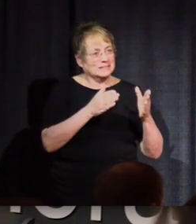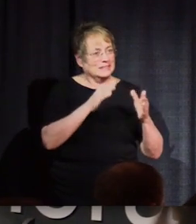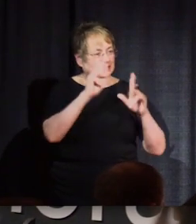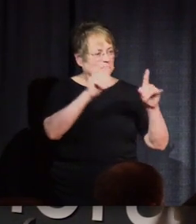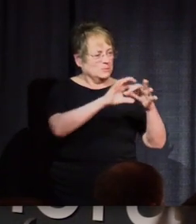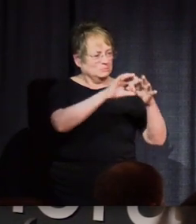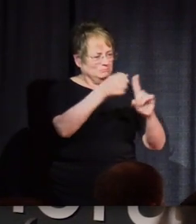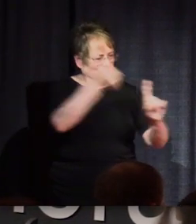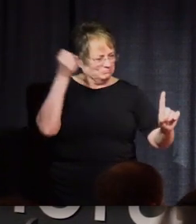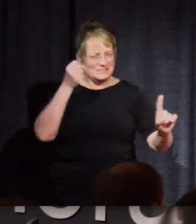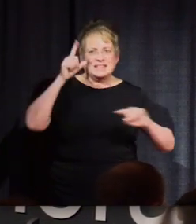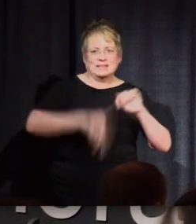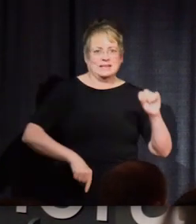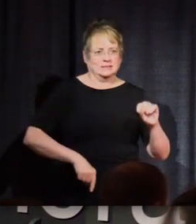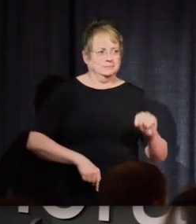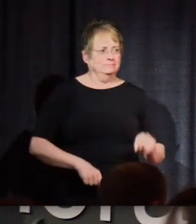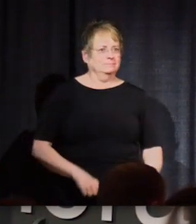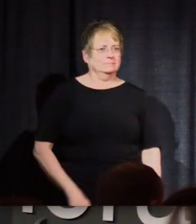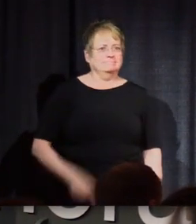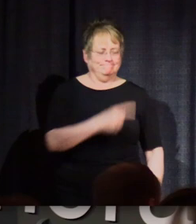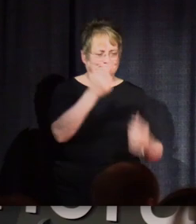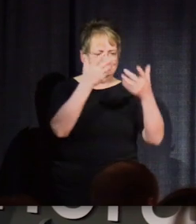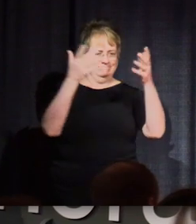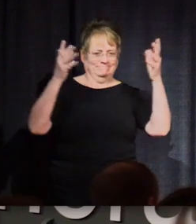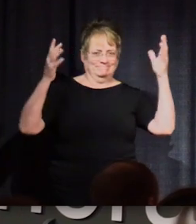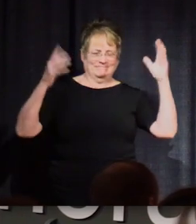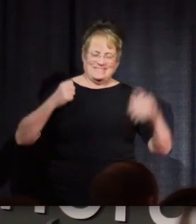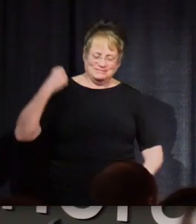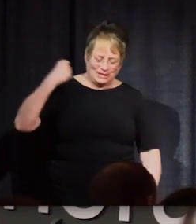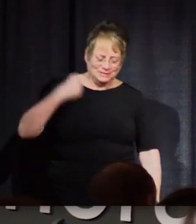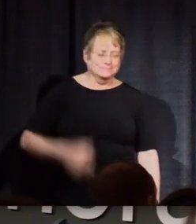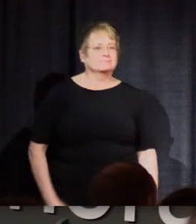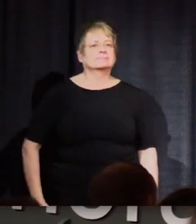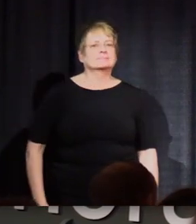one can ever take that away from you yay